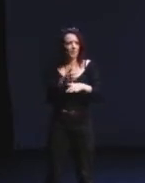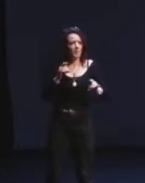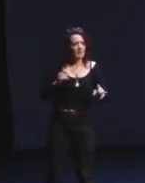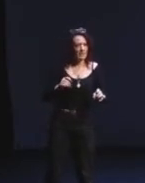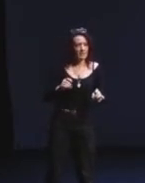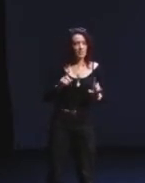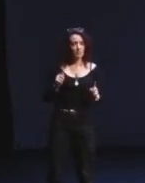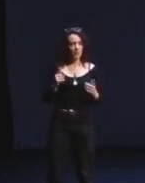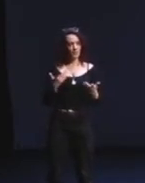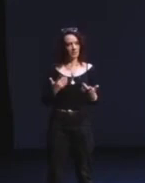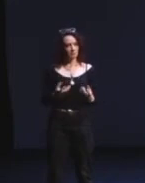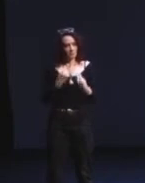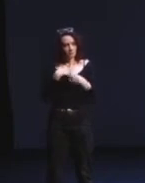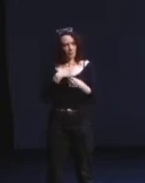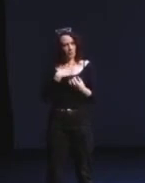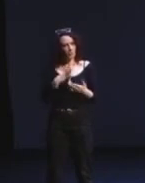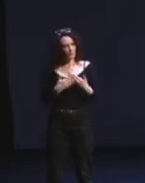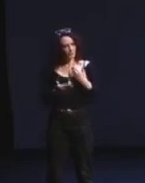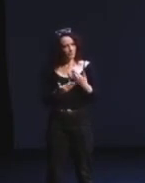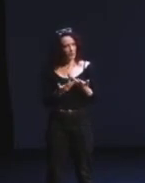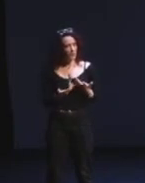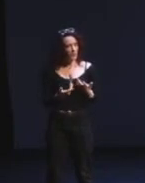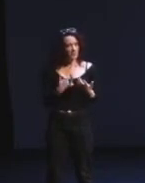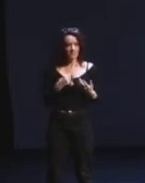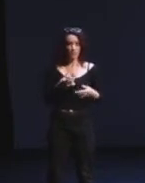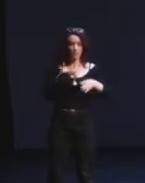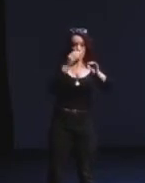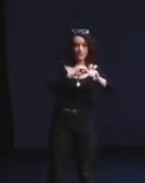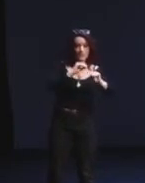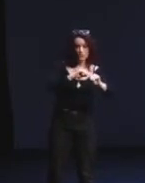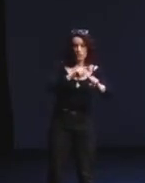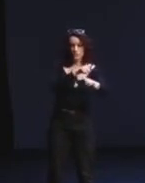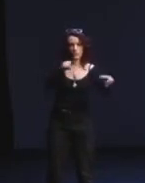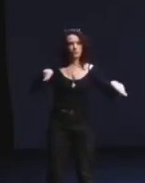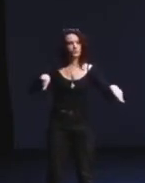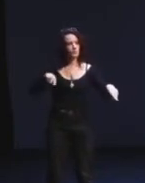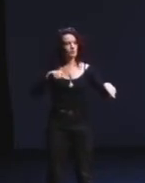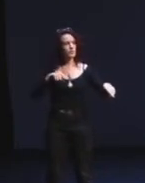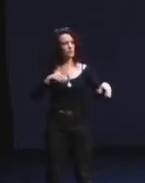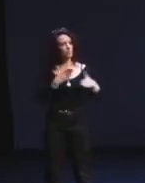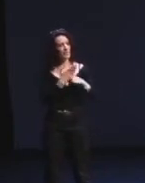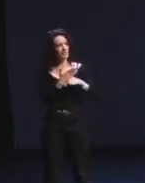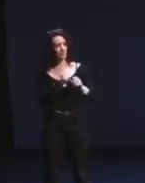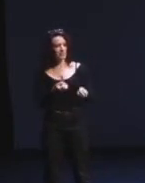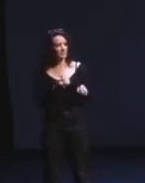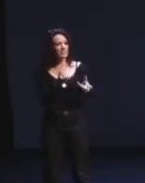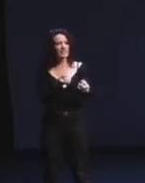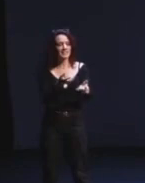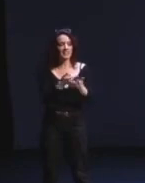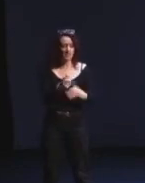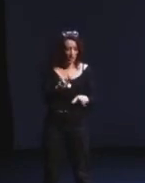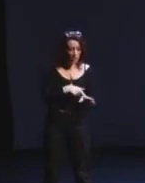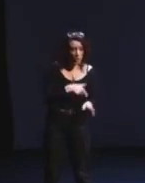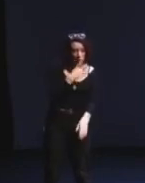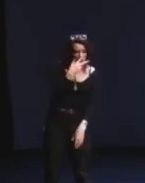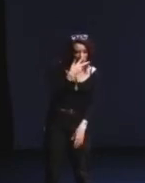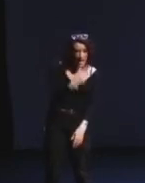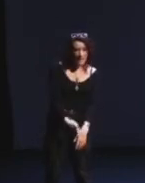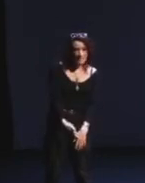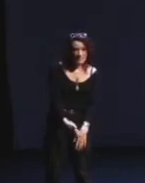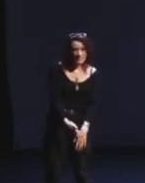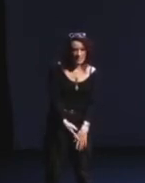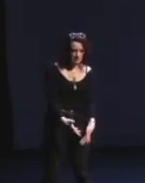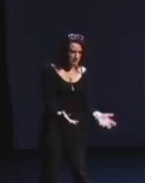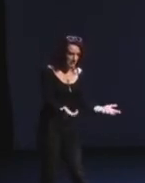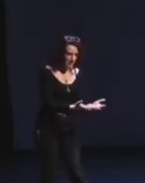I think, for all of us as music educators, practitioners, facilitators, is at this very young age of 8, what do